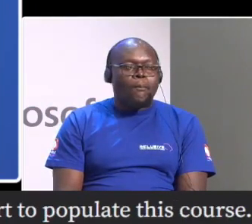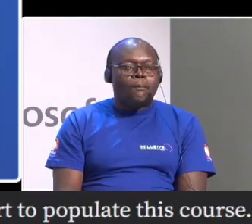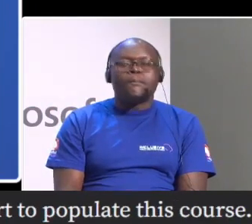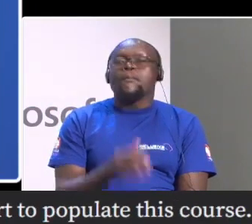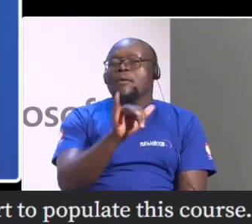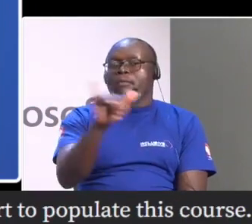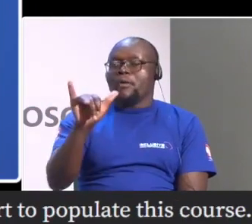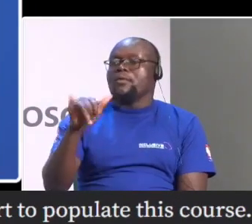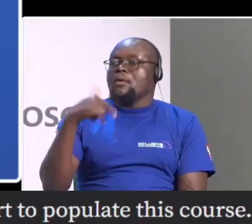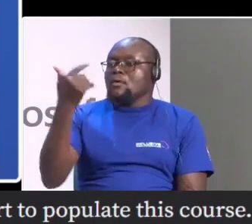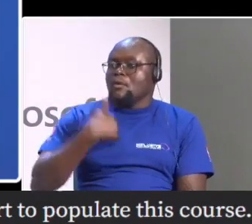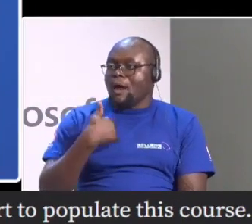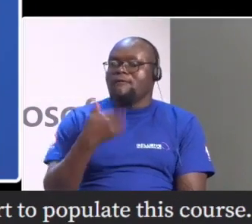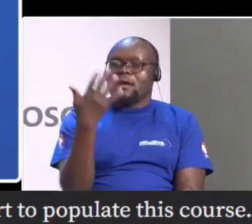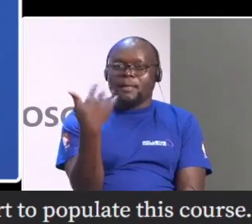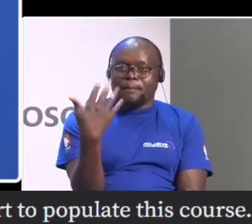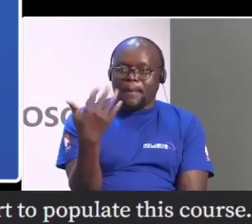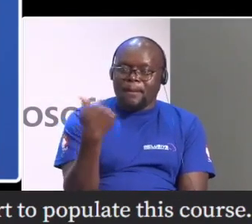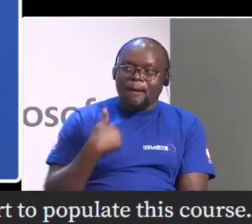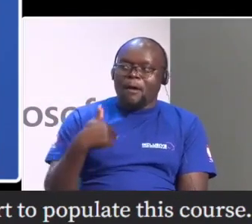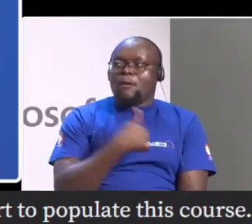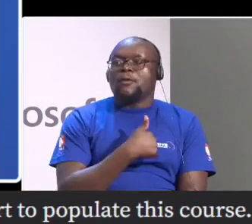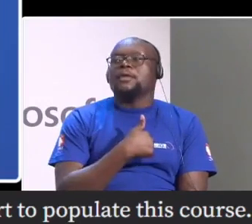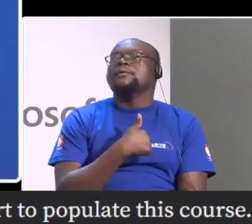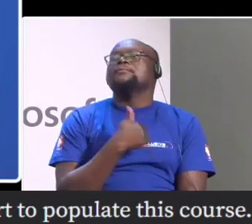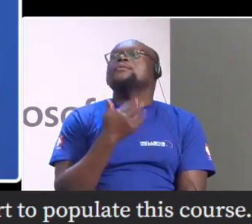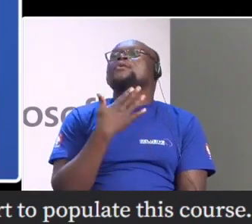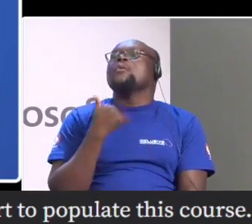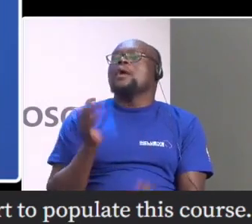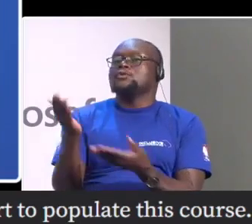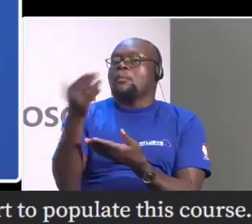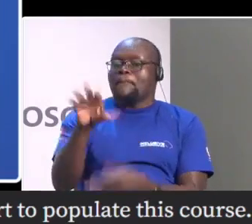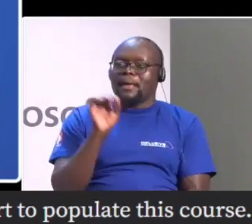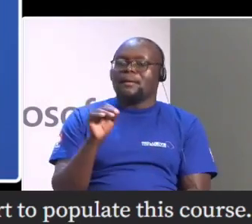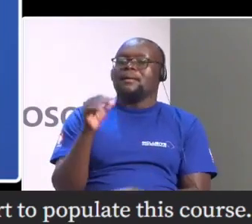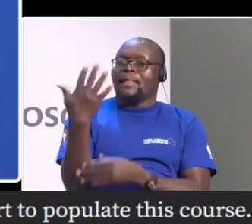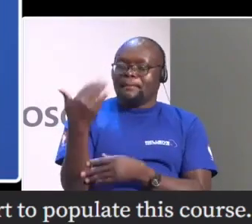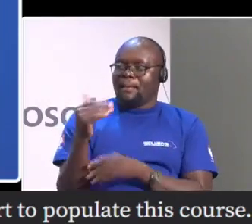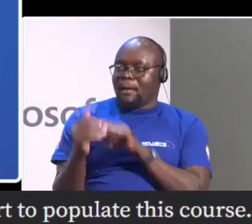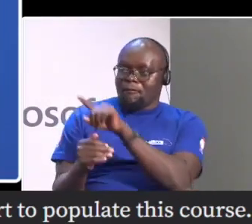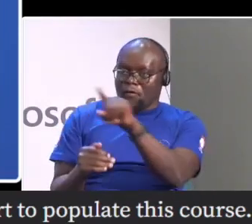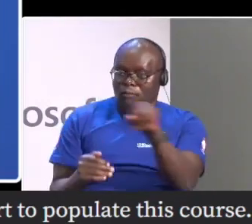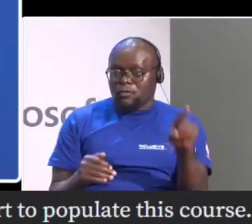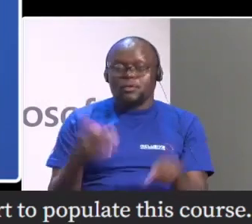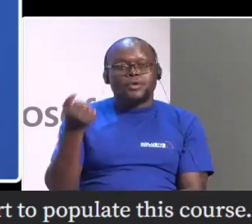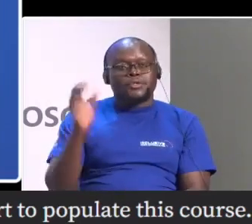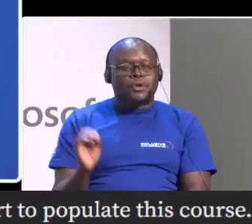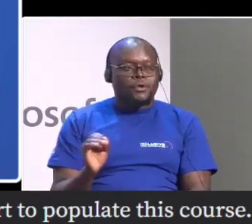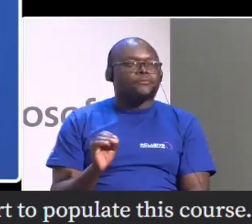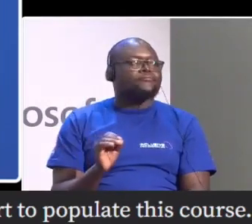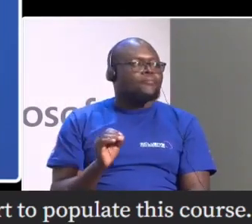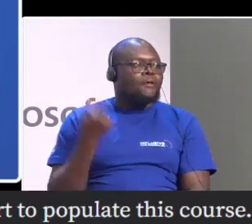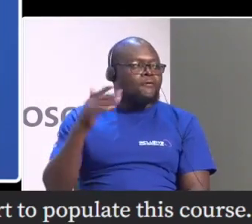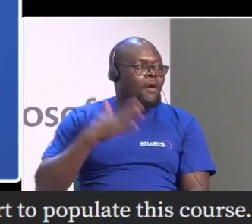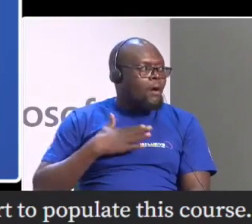So those of you who have the paper, we would love to collect that back off you. So just for our